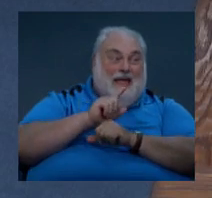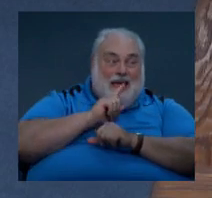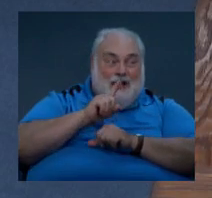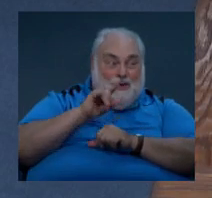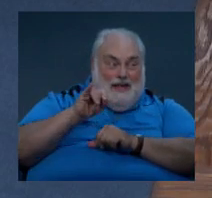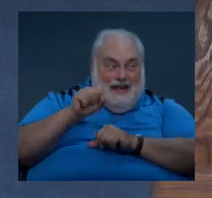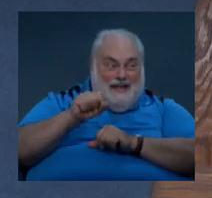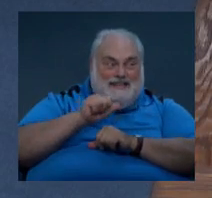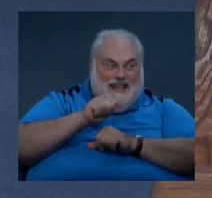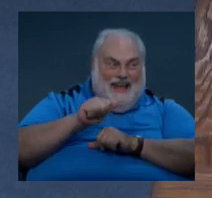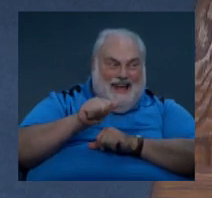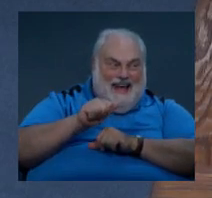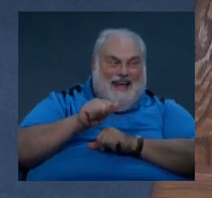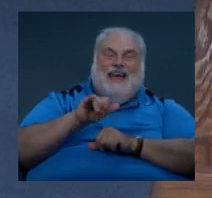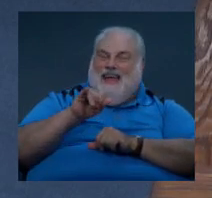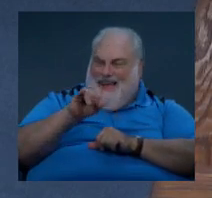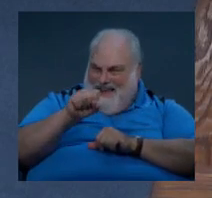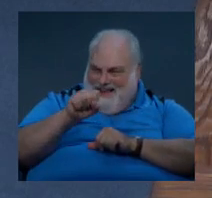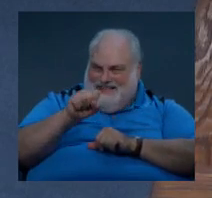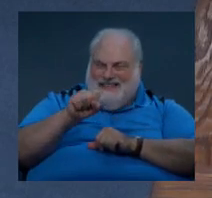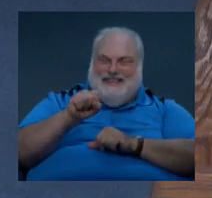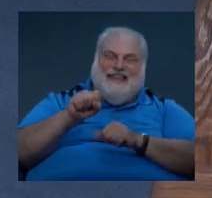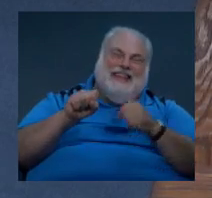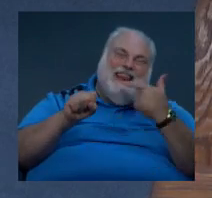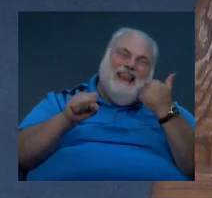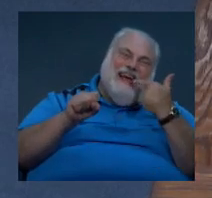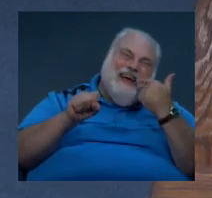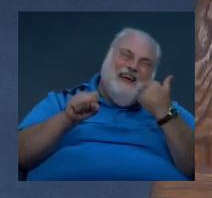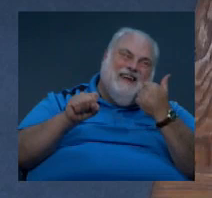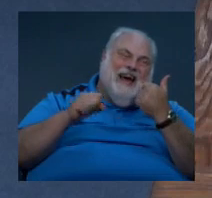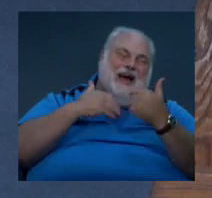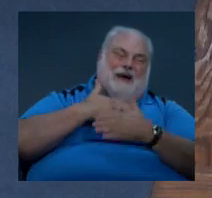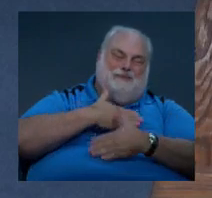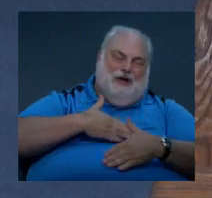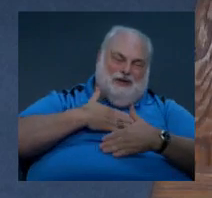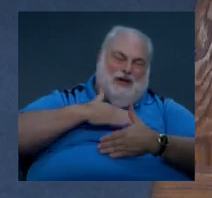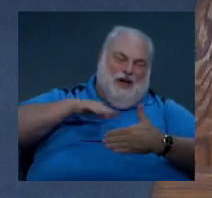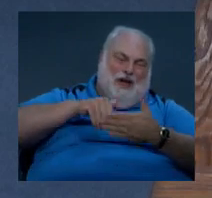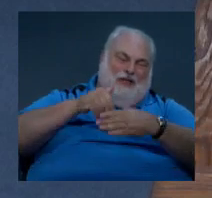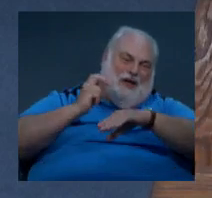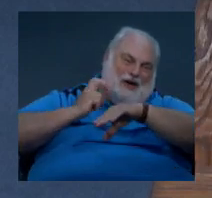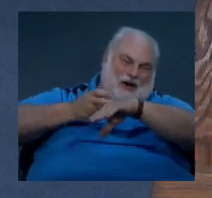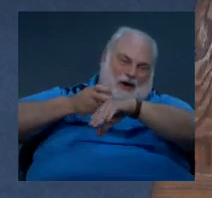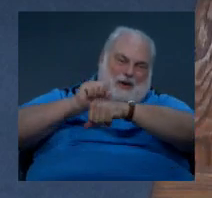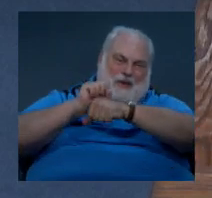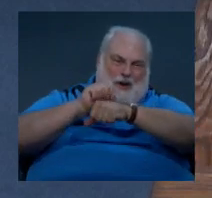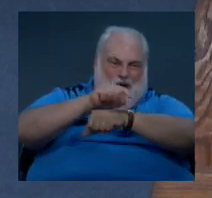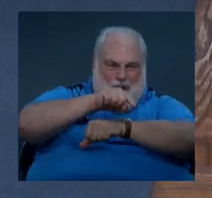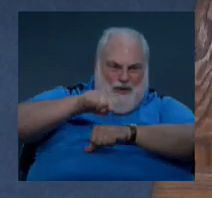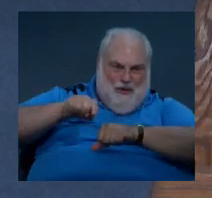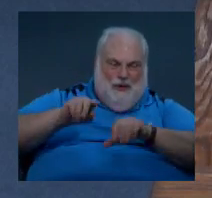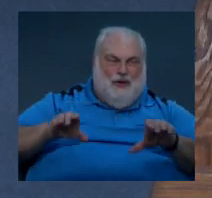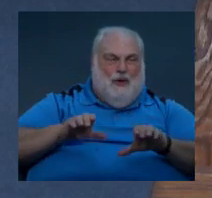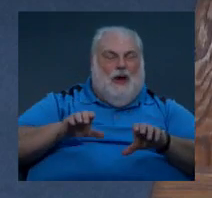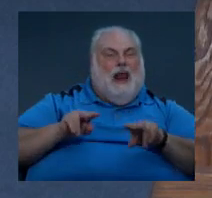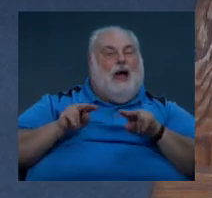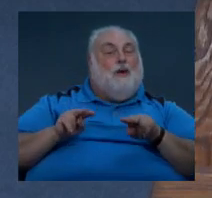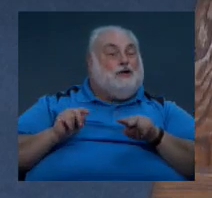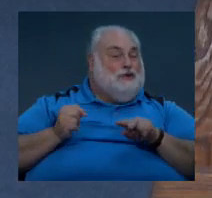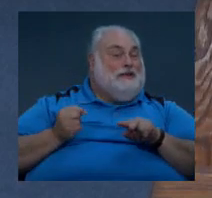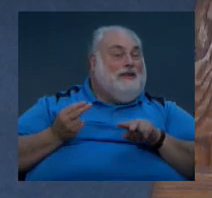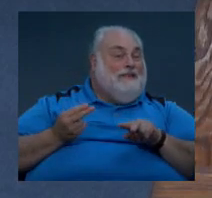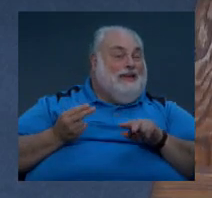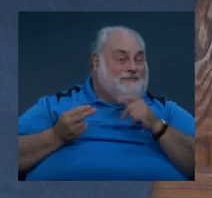not? It is a pleasure. It is a pleasure. And I appreciate all the hard work you all are doing. And I get a chance to watch you on